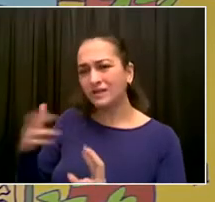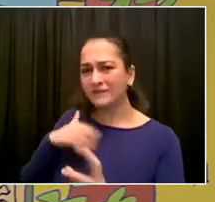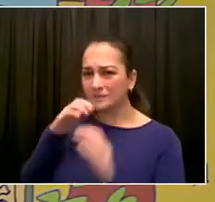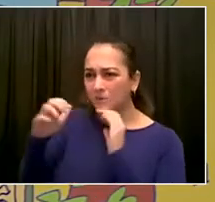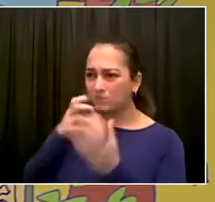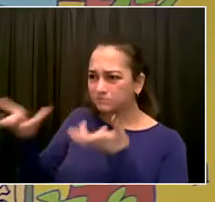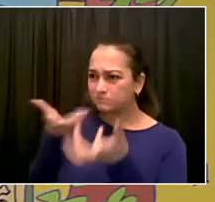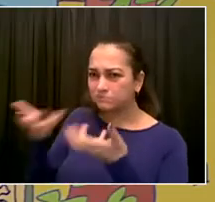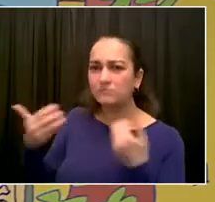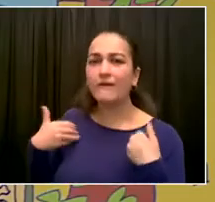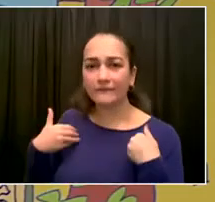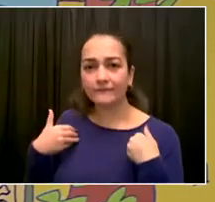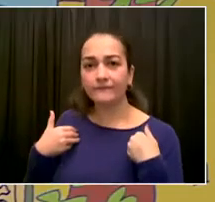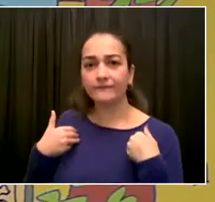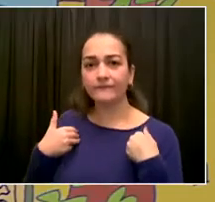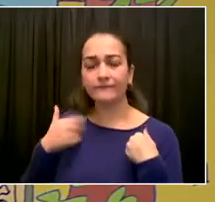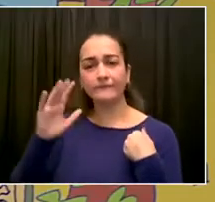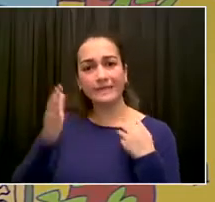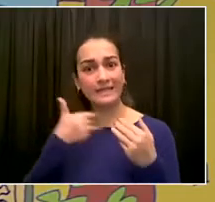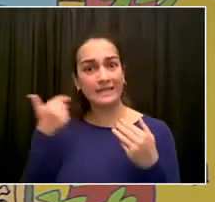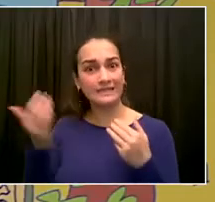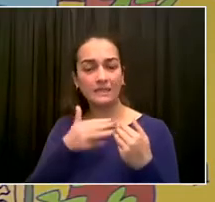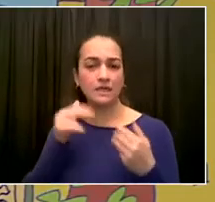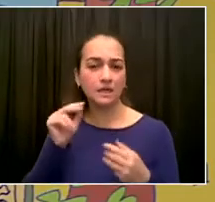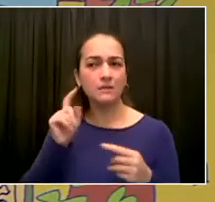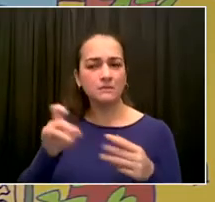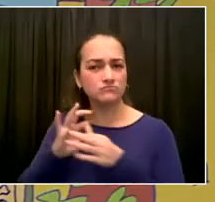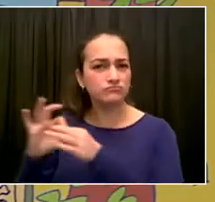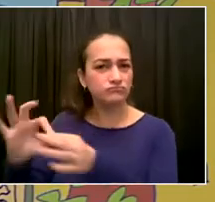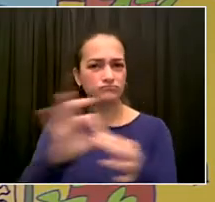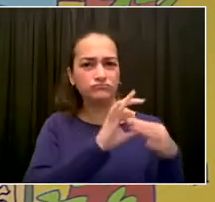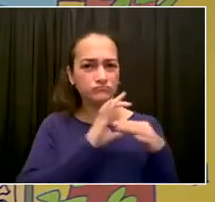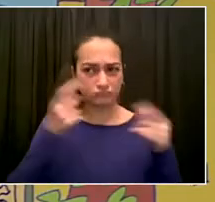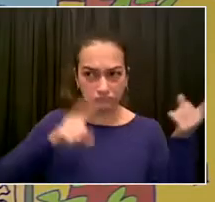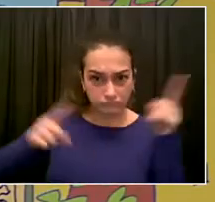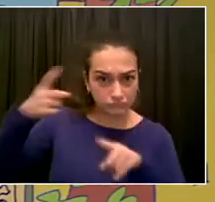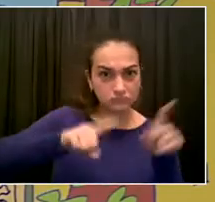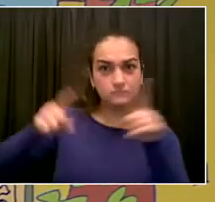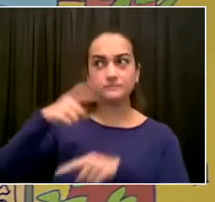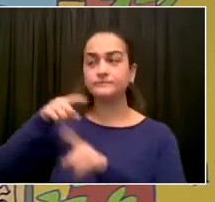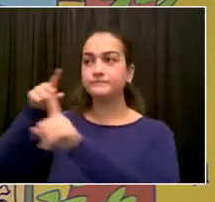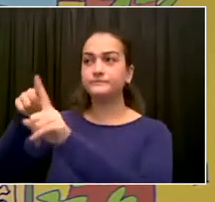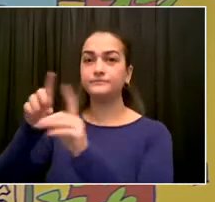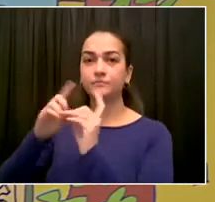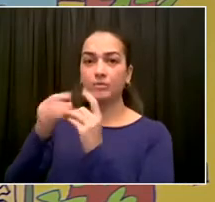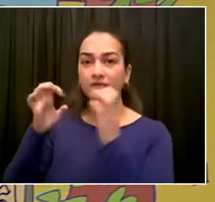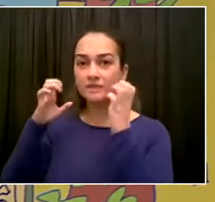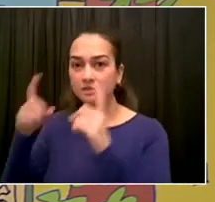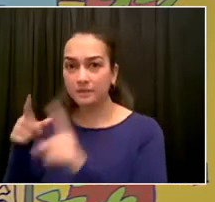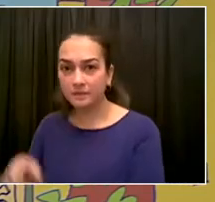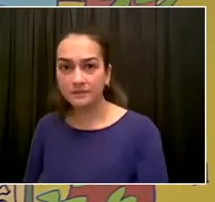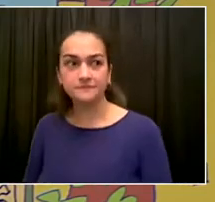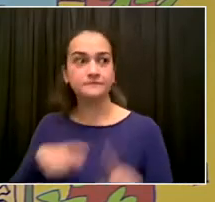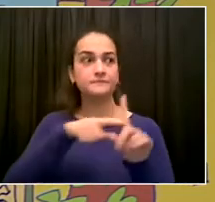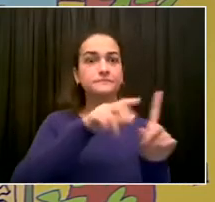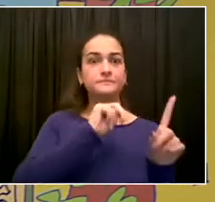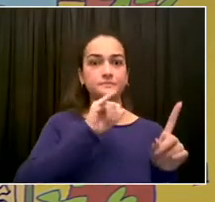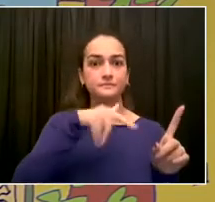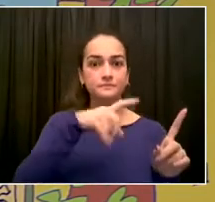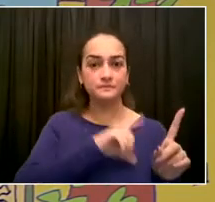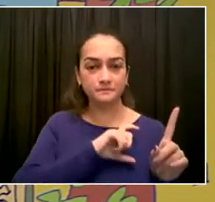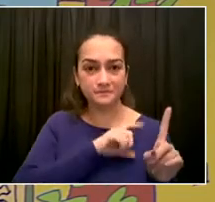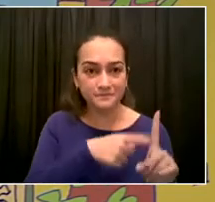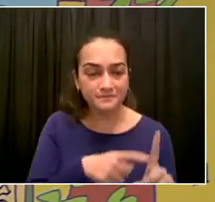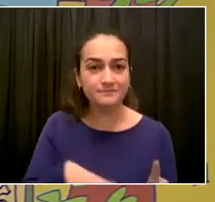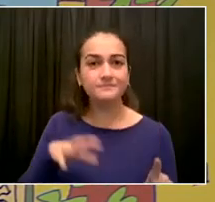and the NYPD to train school safety agents towards a particular approach that's very, very communicative with young people and